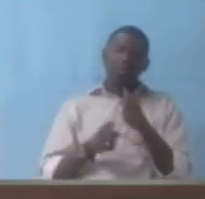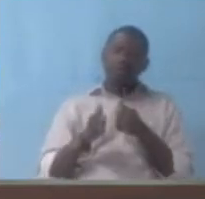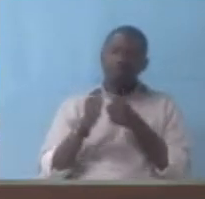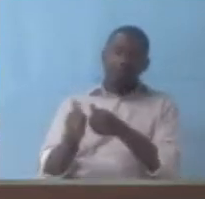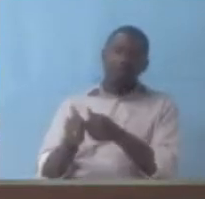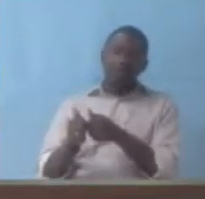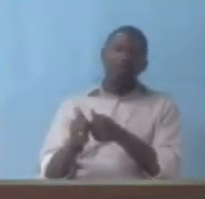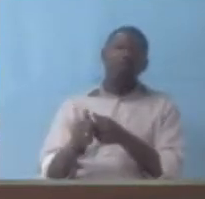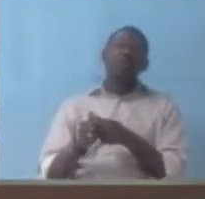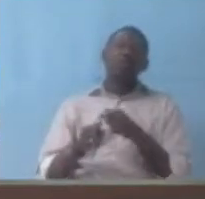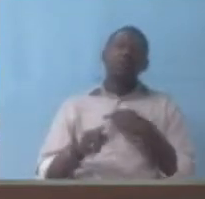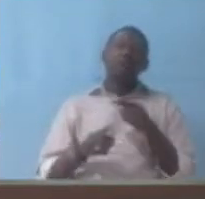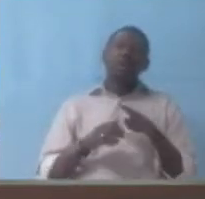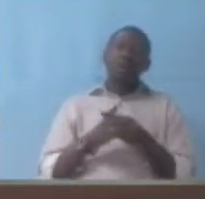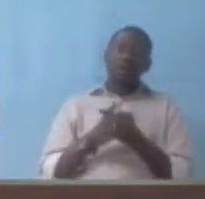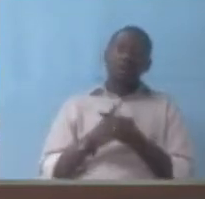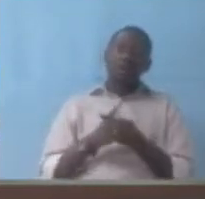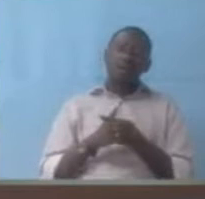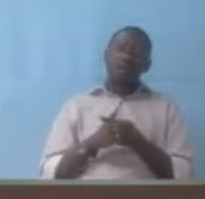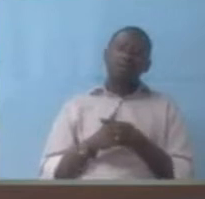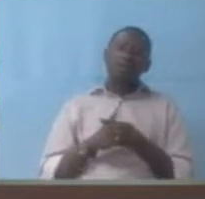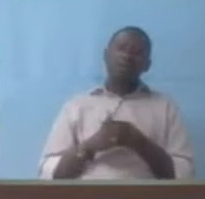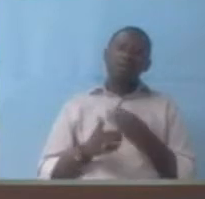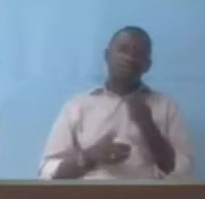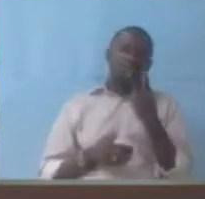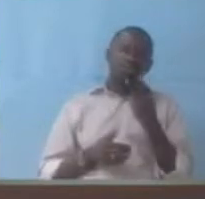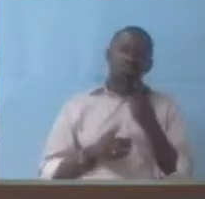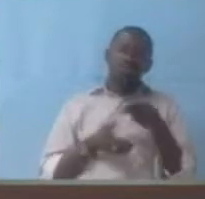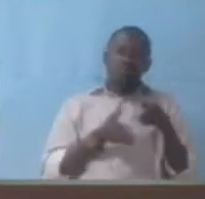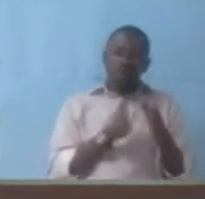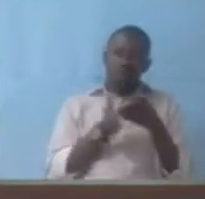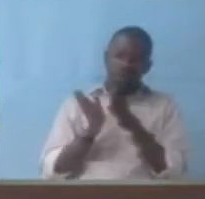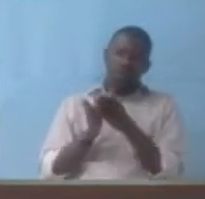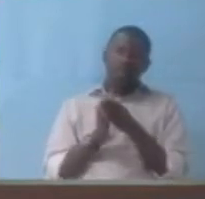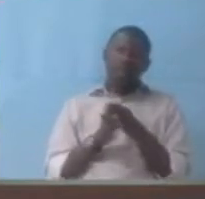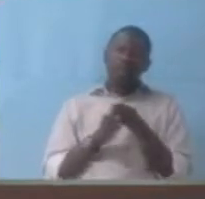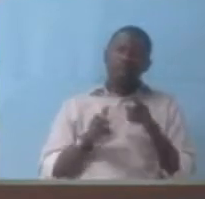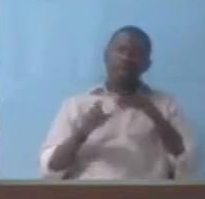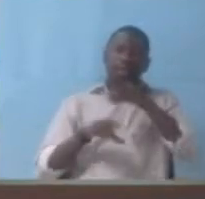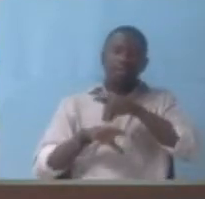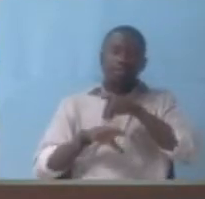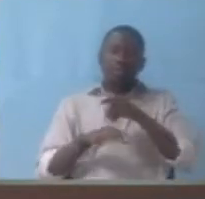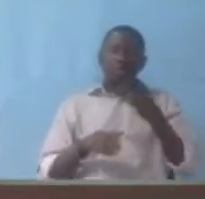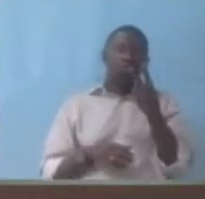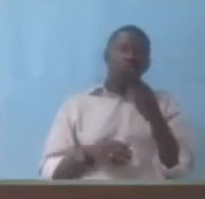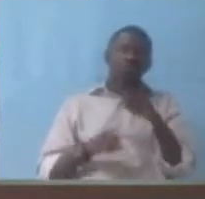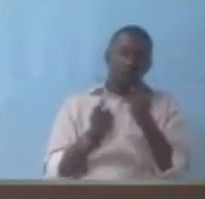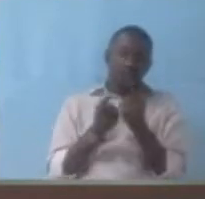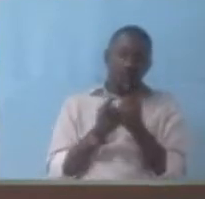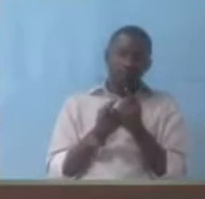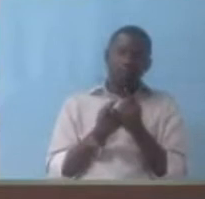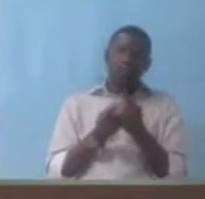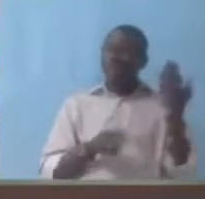are consequential on those two main factors. Amunta wolu fanalu bedendingo kukum mafulolela. There was